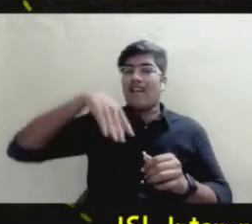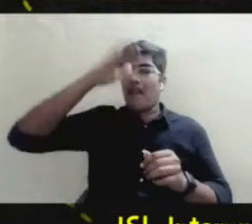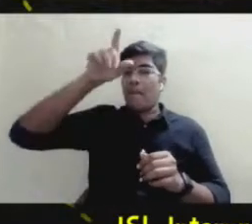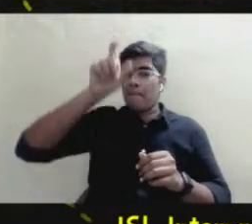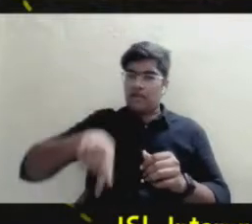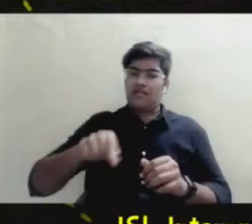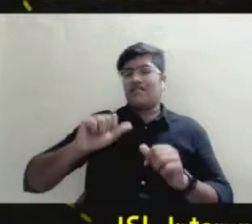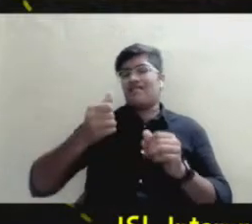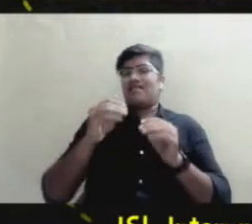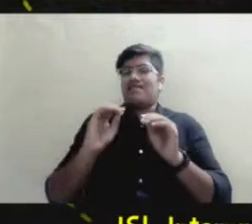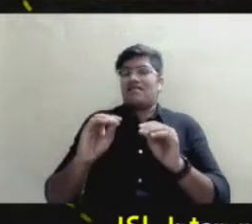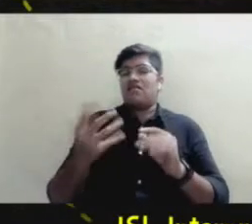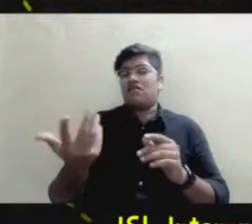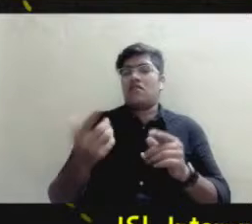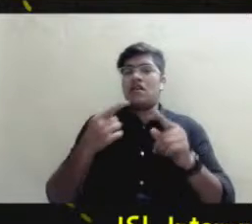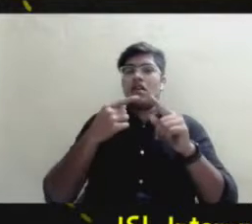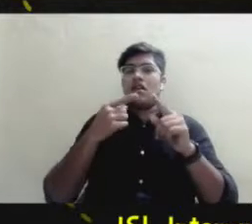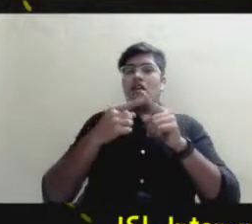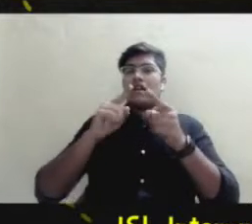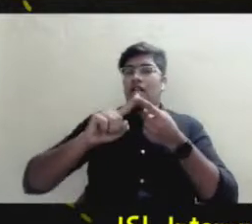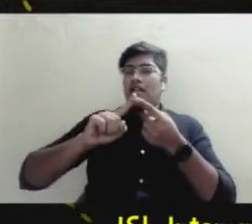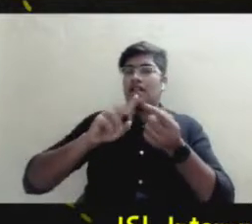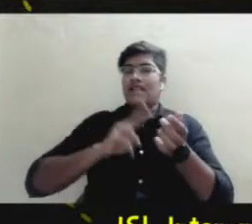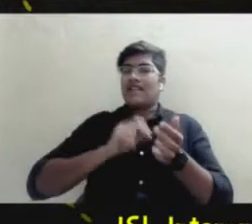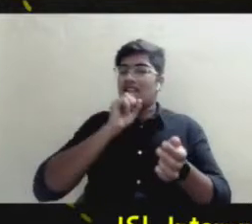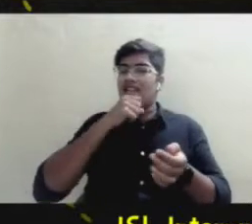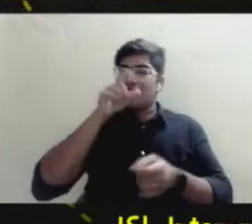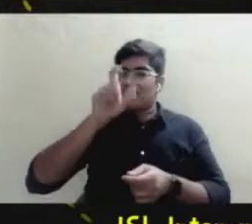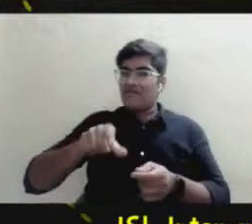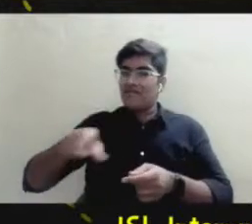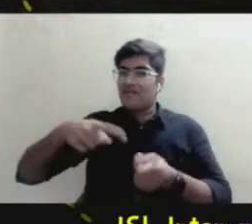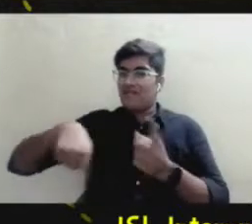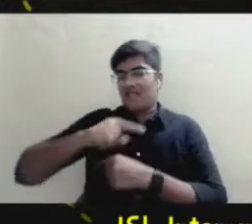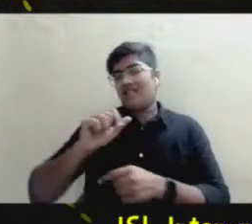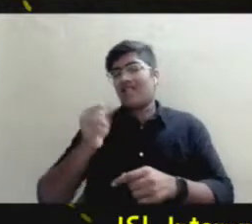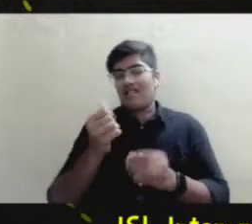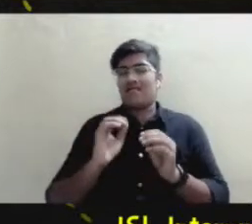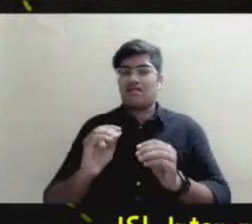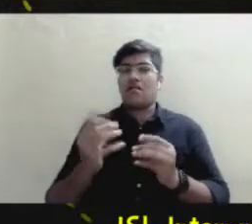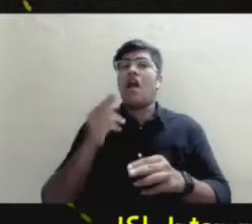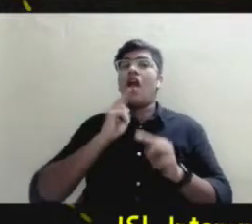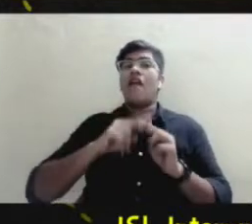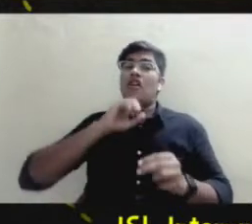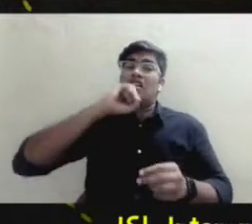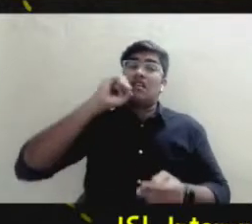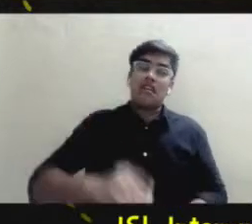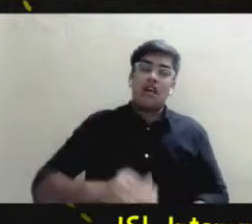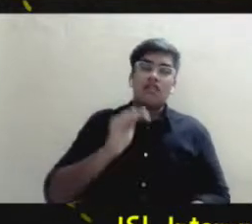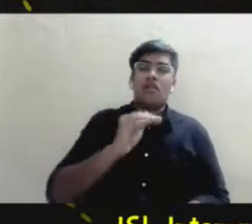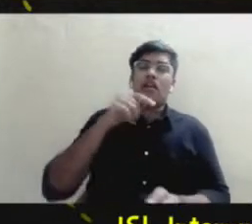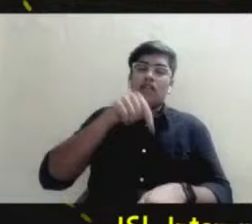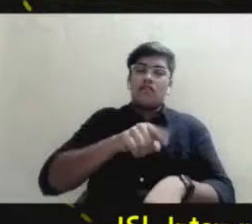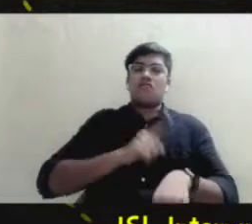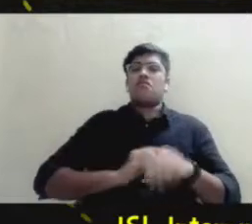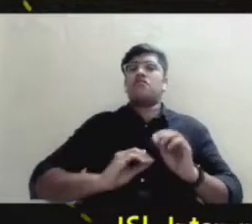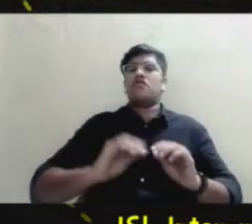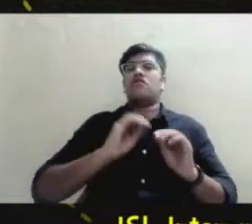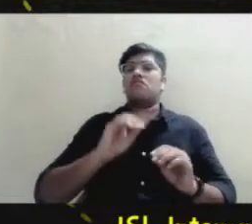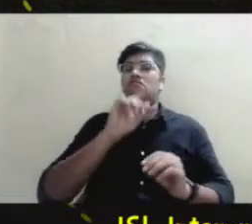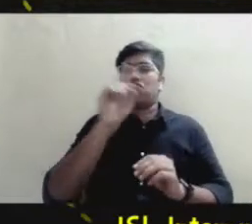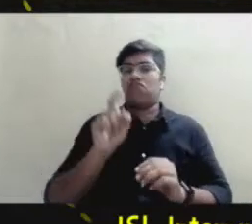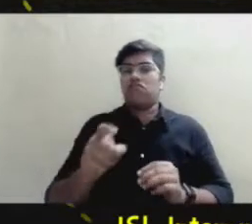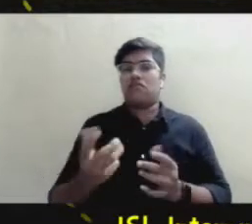maybe teenagers, but what about if there's a really young child who's learning? What do I do then? And I feel the